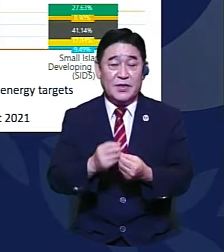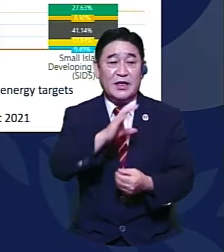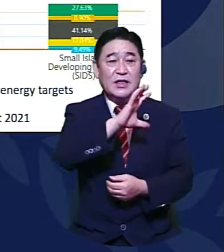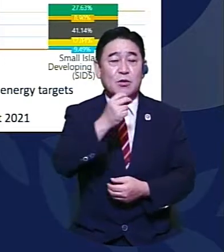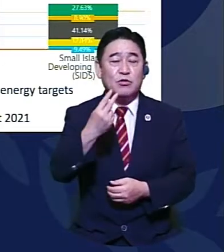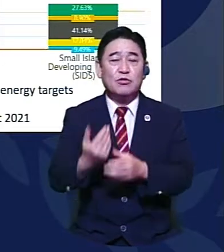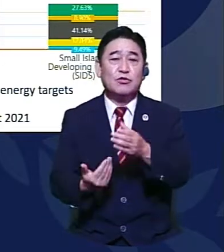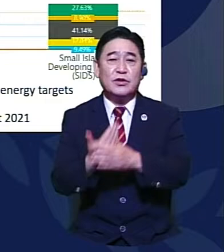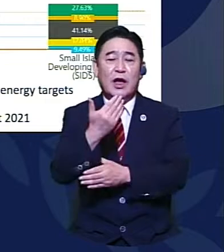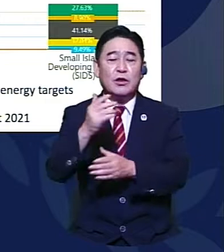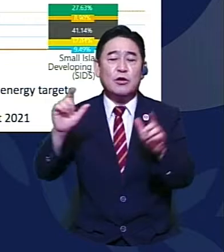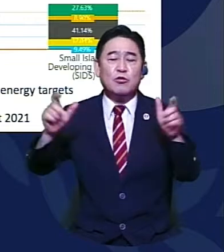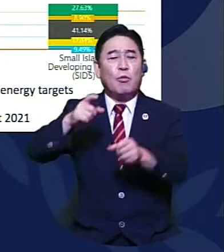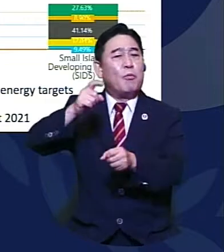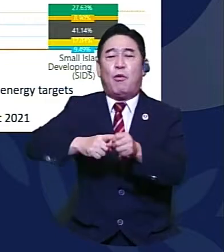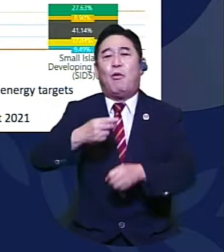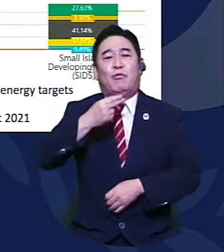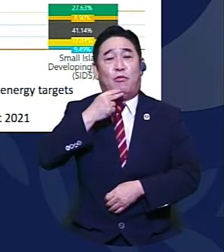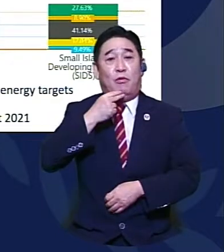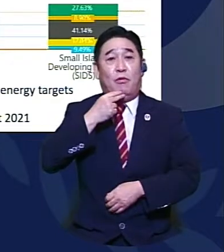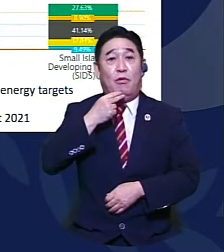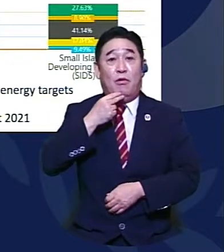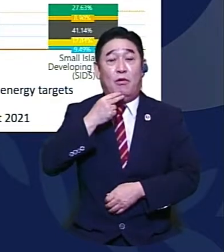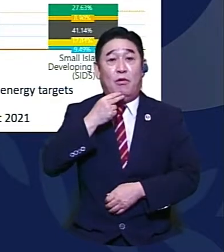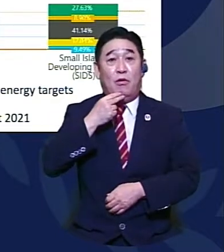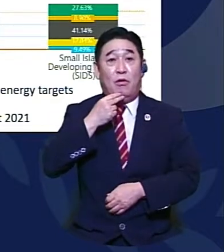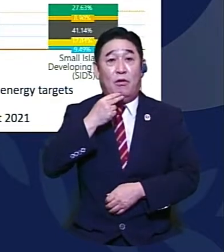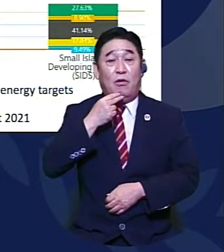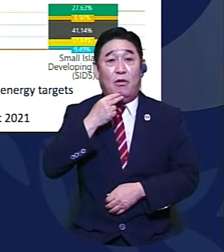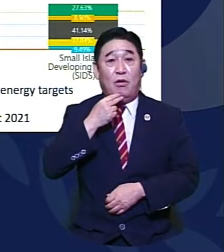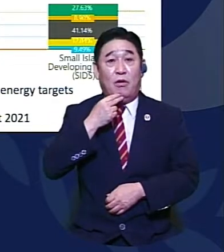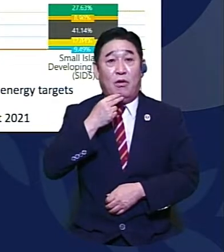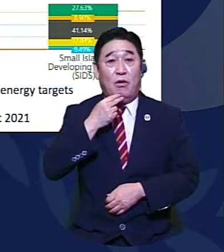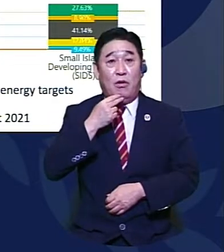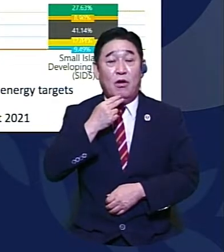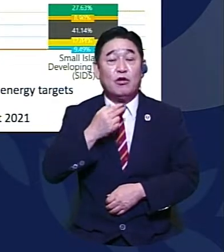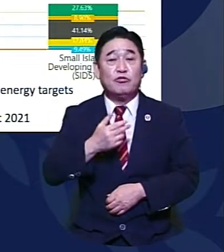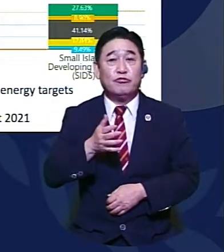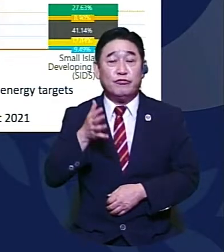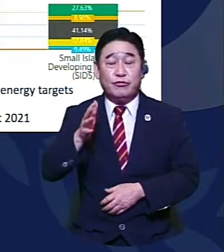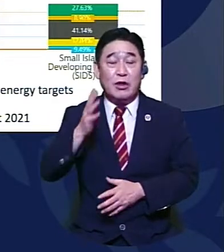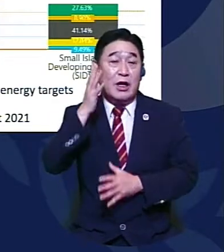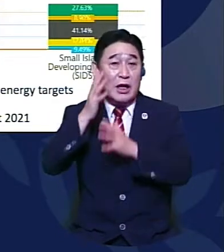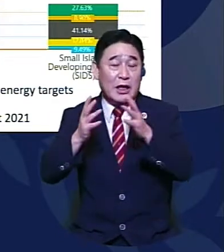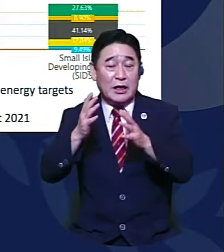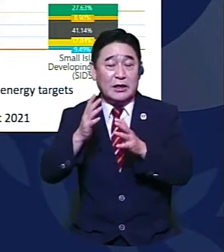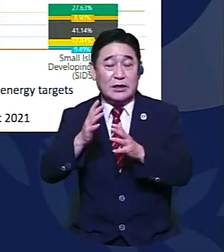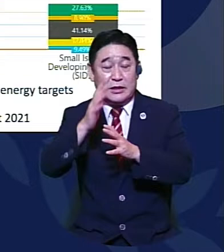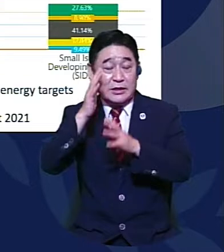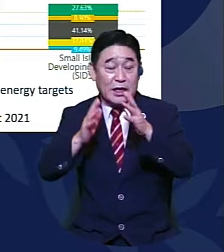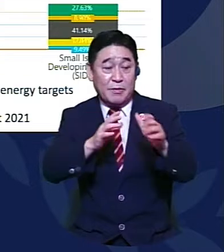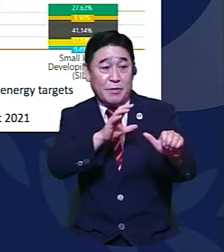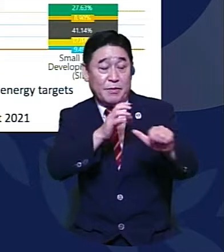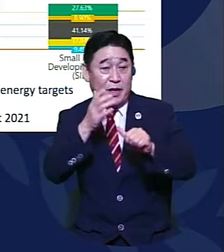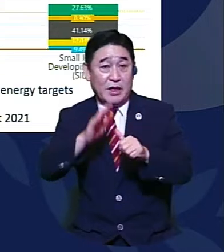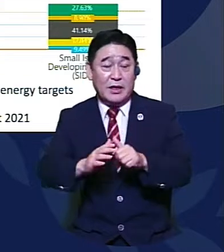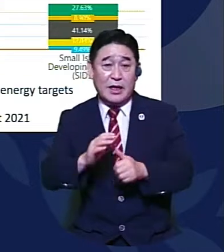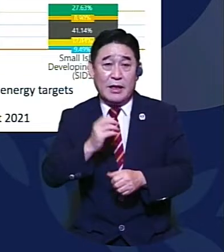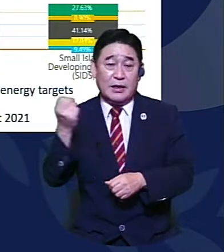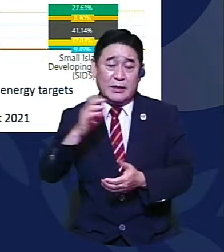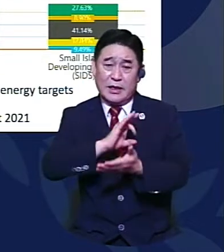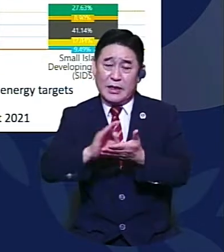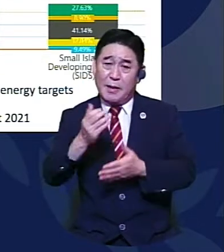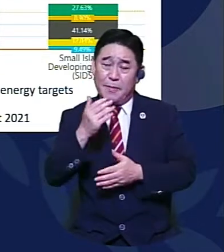to hydropower. However, Ethiopia, if they were to use renewable energy to meet their SDG